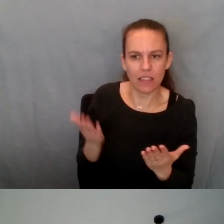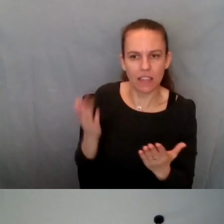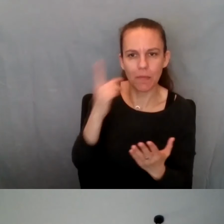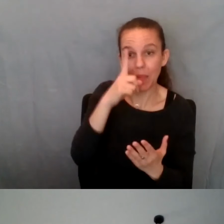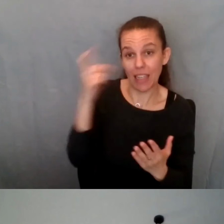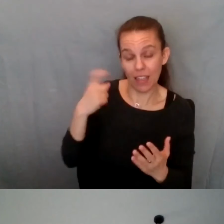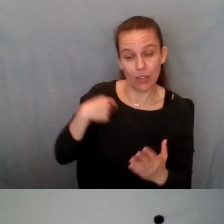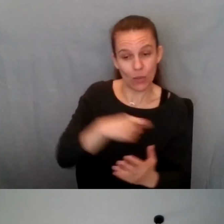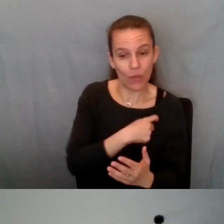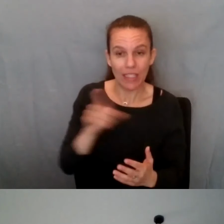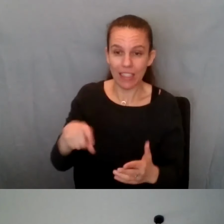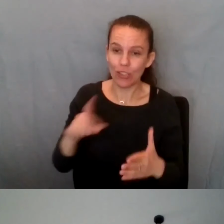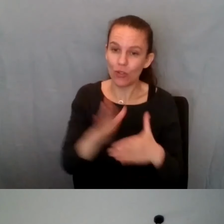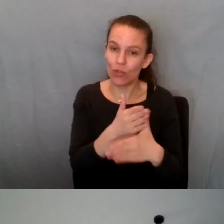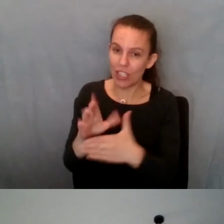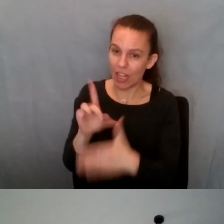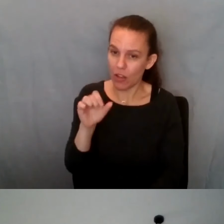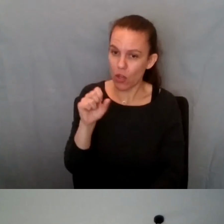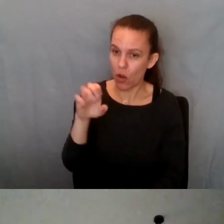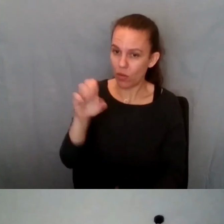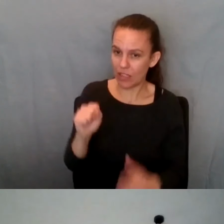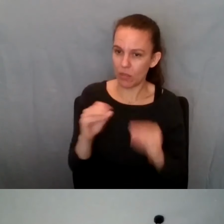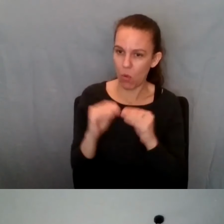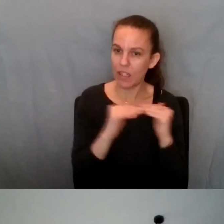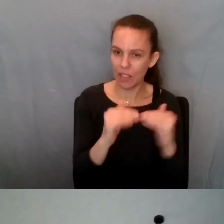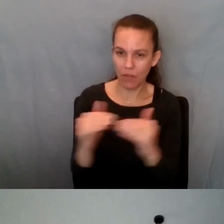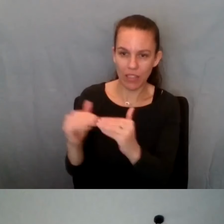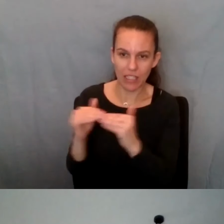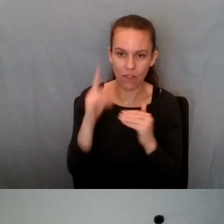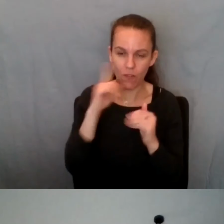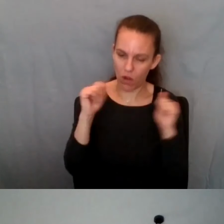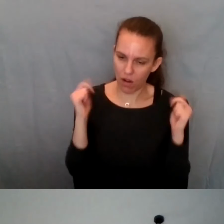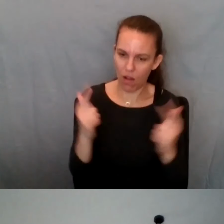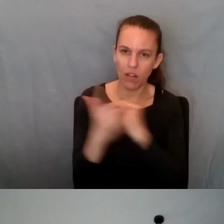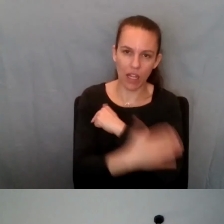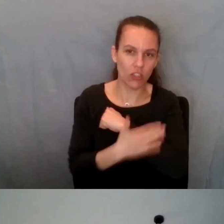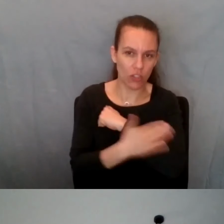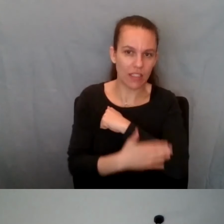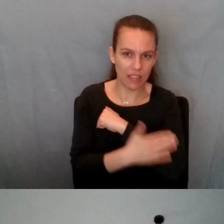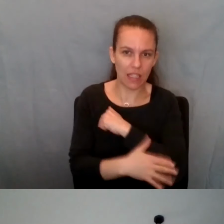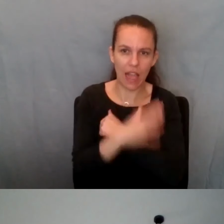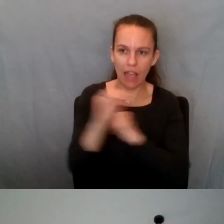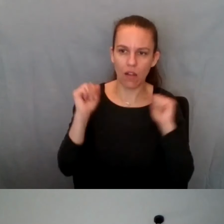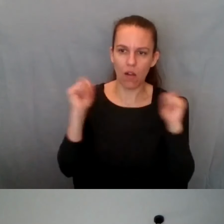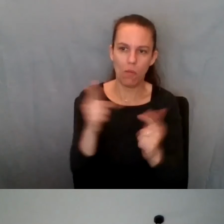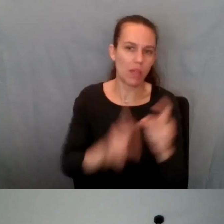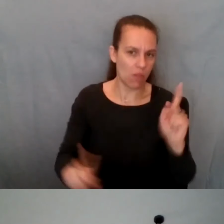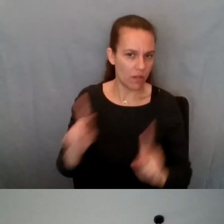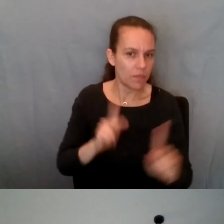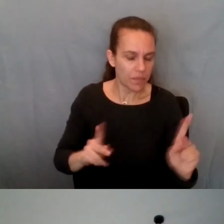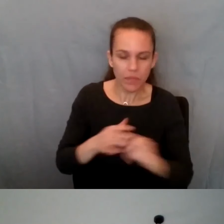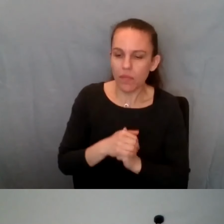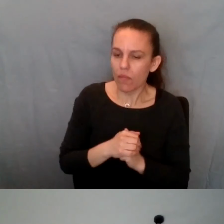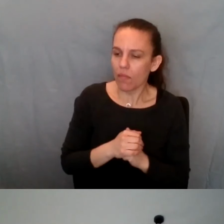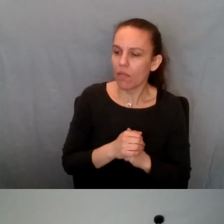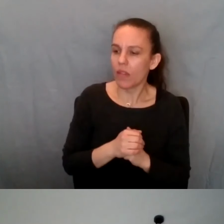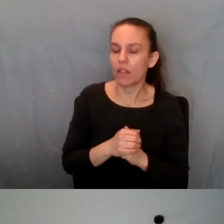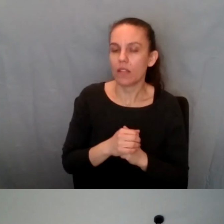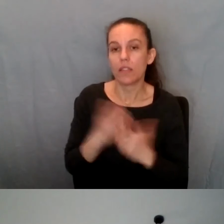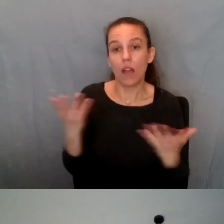to share the doses equally for all countries and all populations. So the